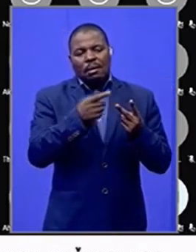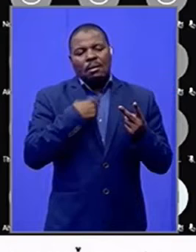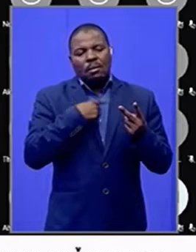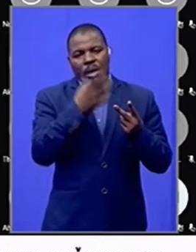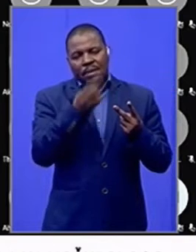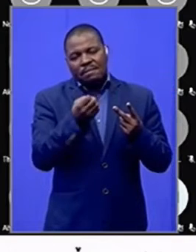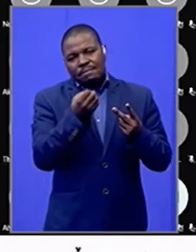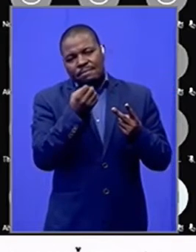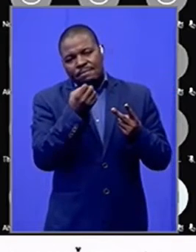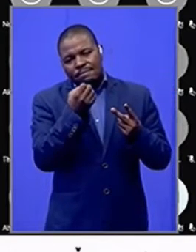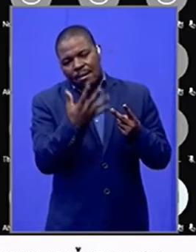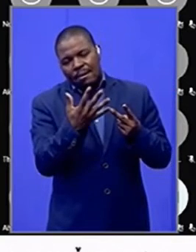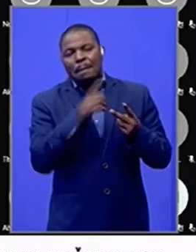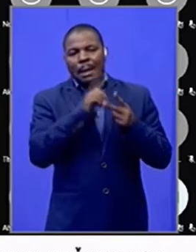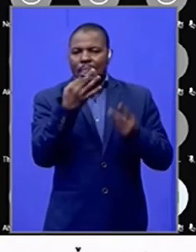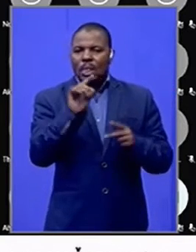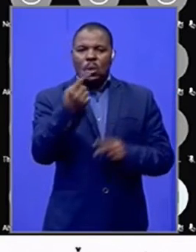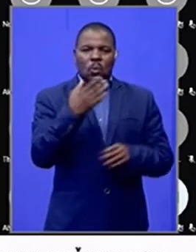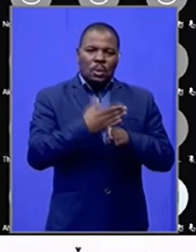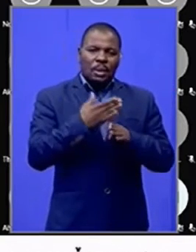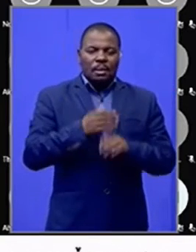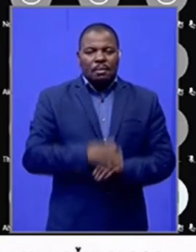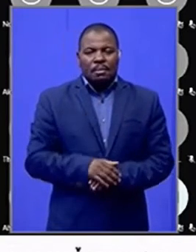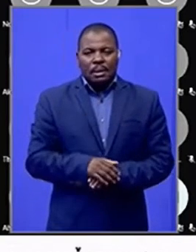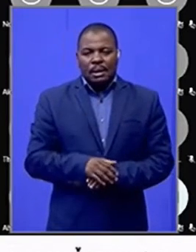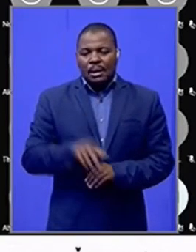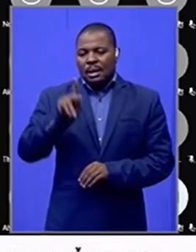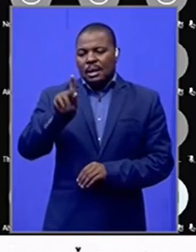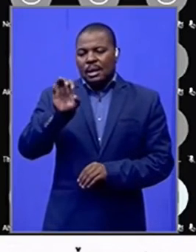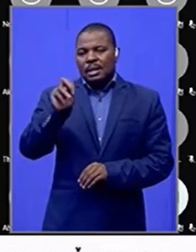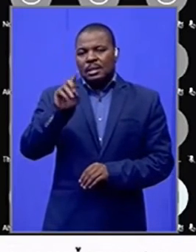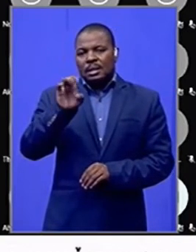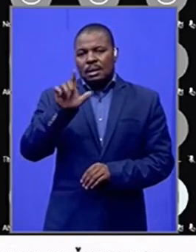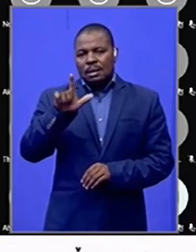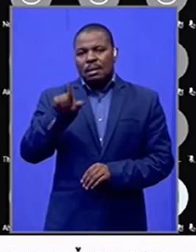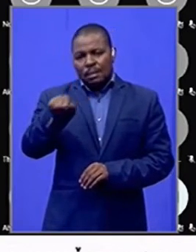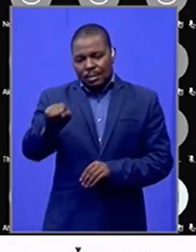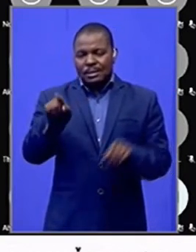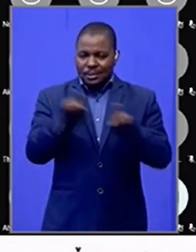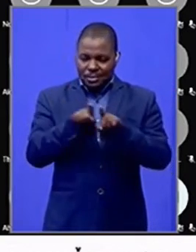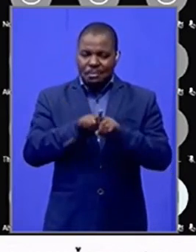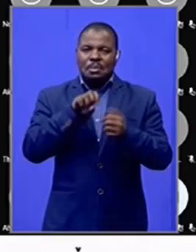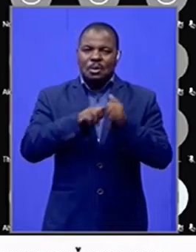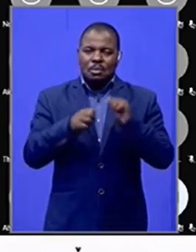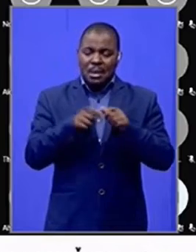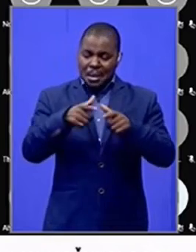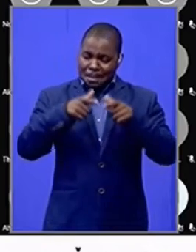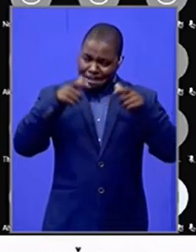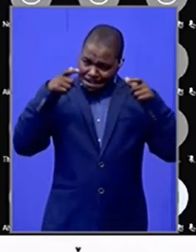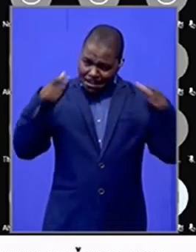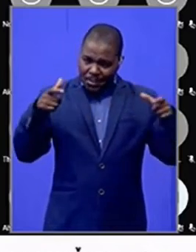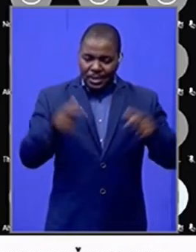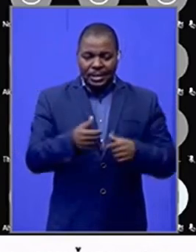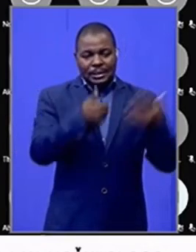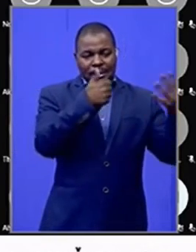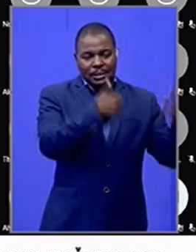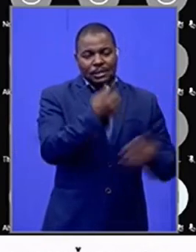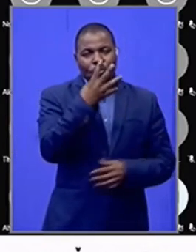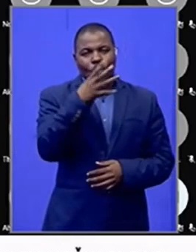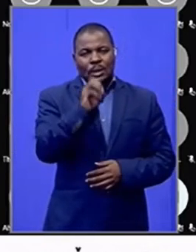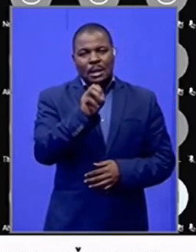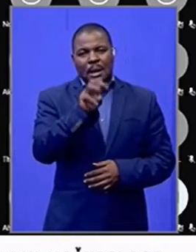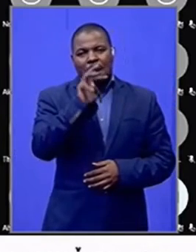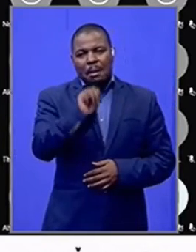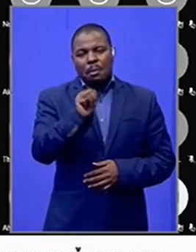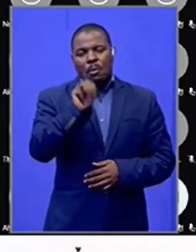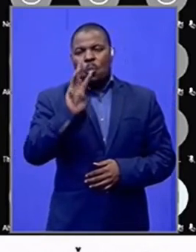3. Then we do have challenges at Kendal still. These are big units at Kendal, 640 megawatts.